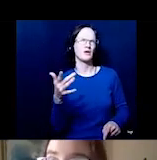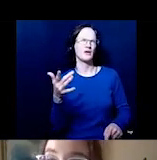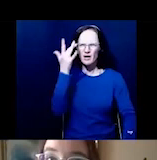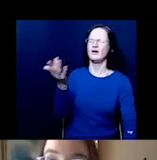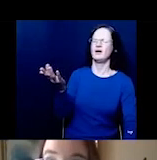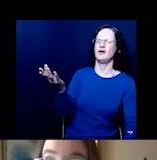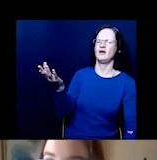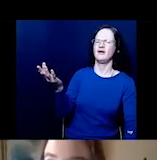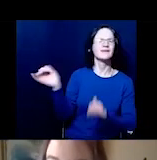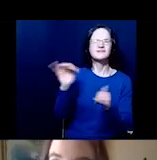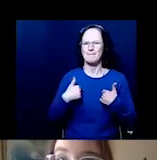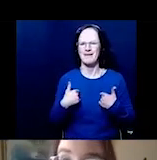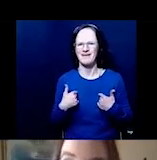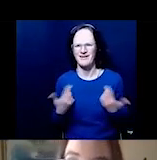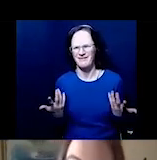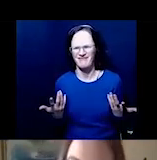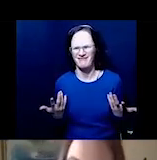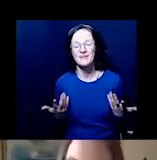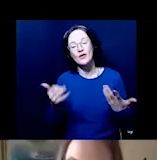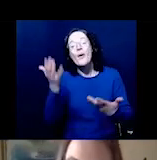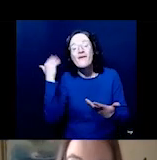earlier in the chat, so yeah.